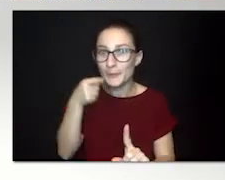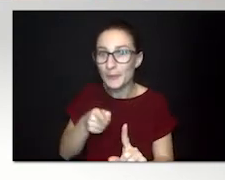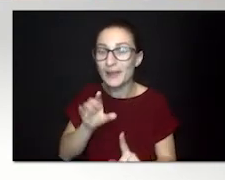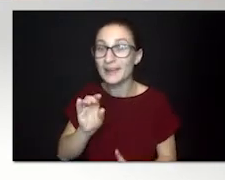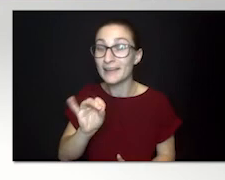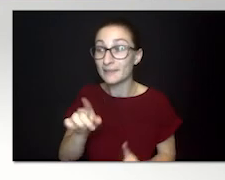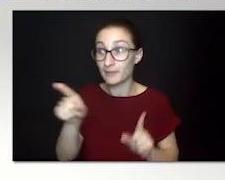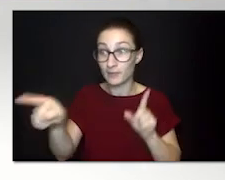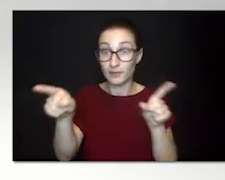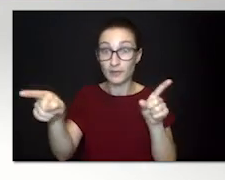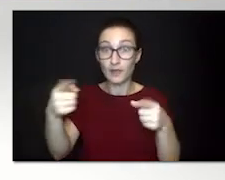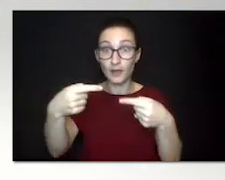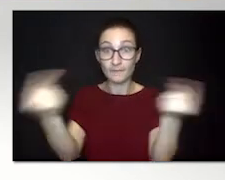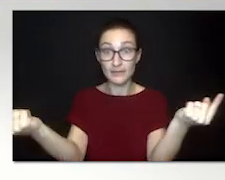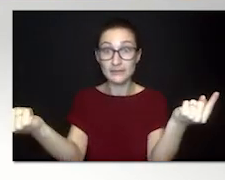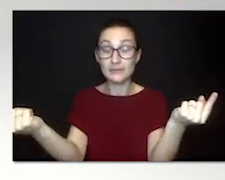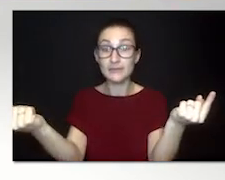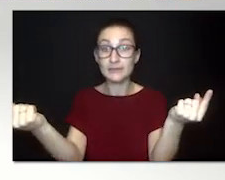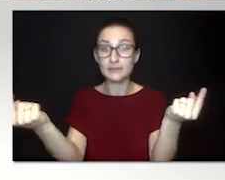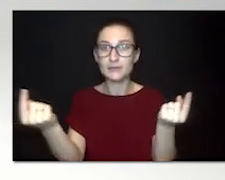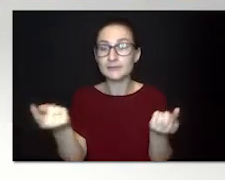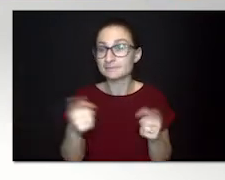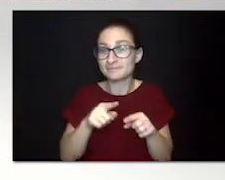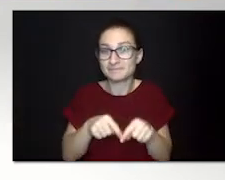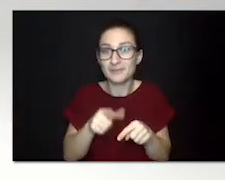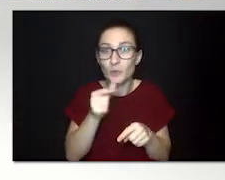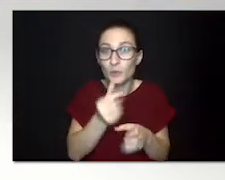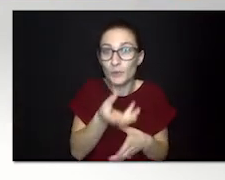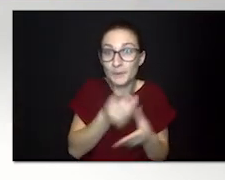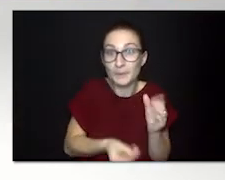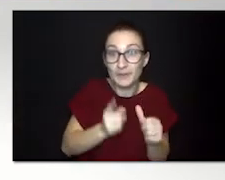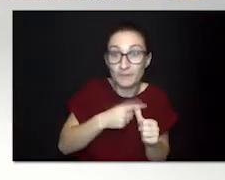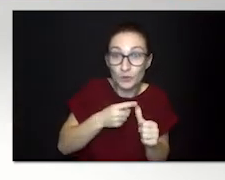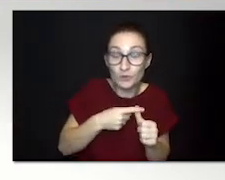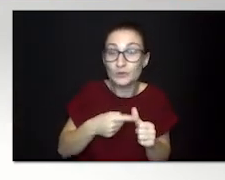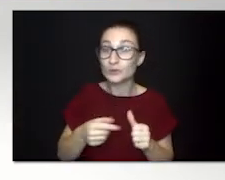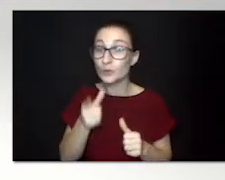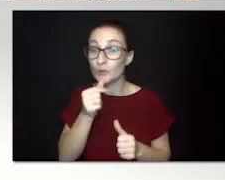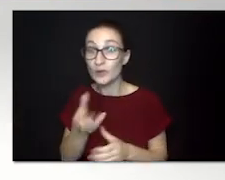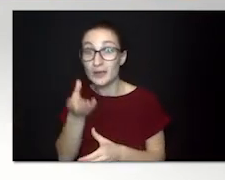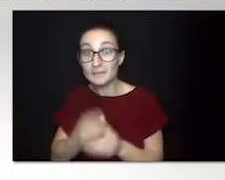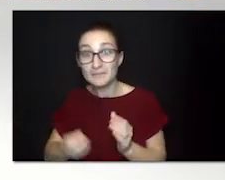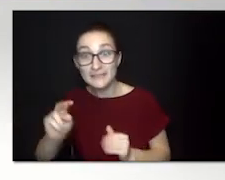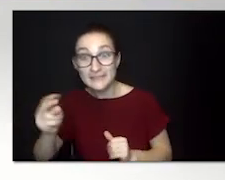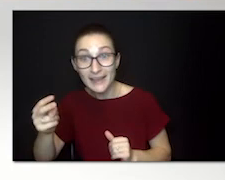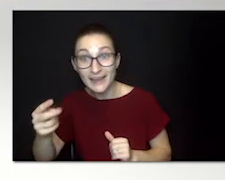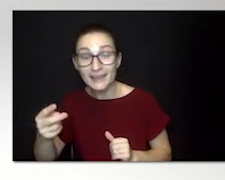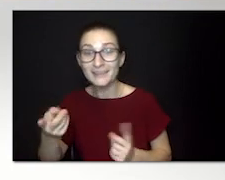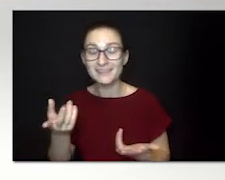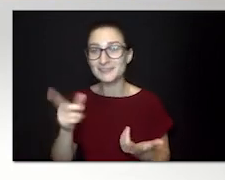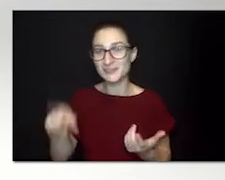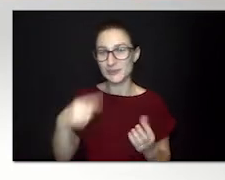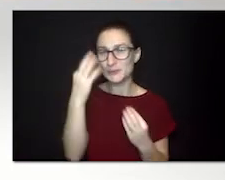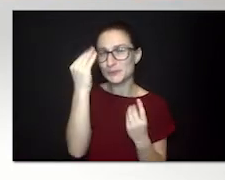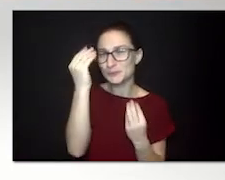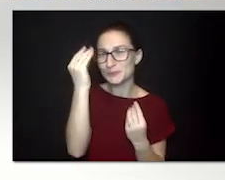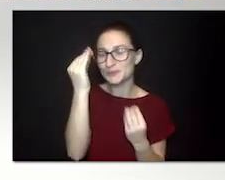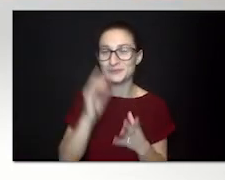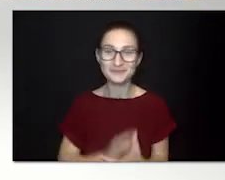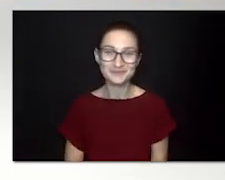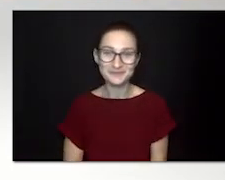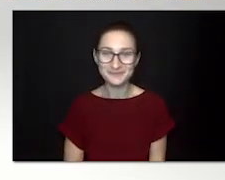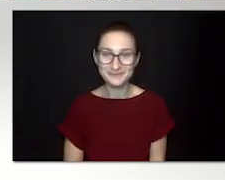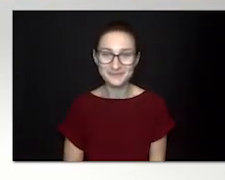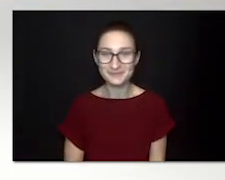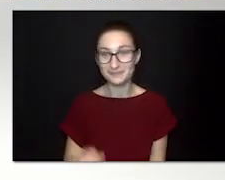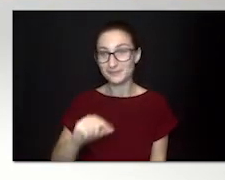conflicting? Then you're kind of going to be looking at, well, who passed away first, who passed away second, because second. Yep, so things to think